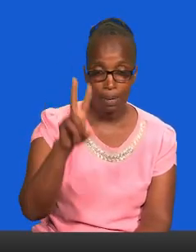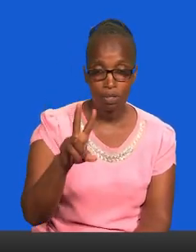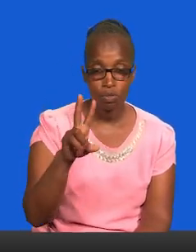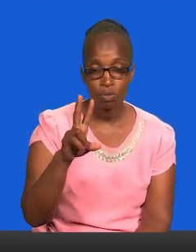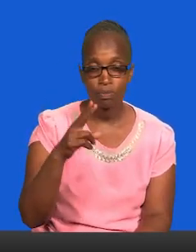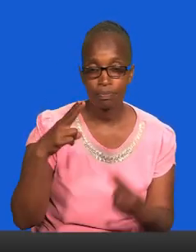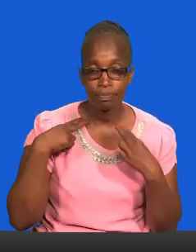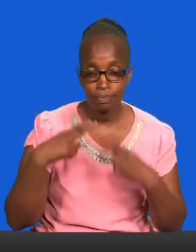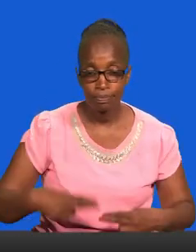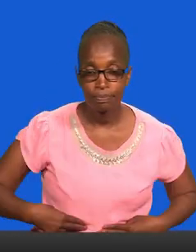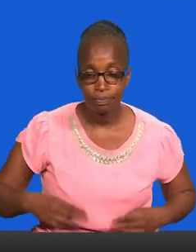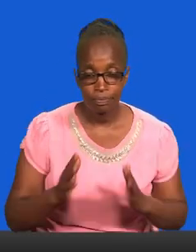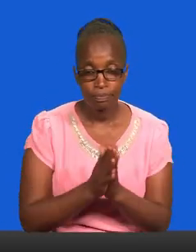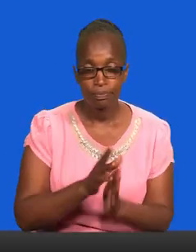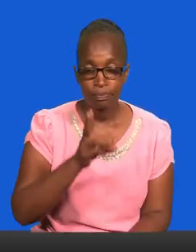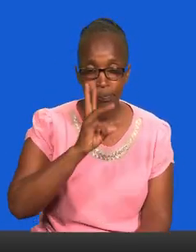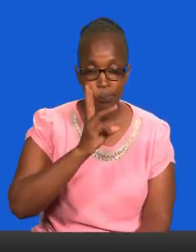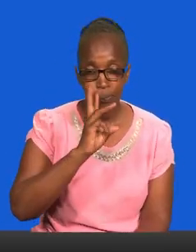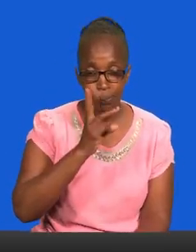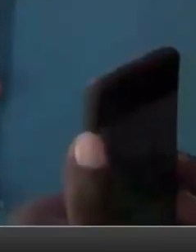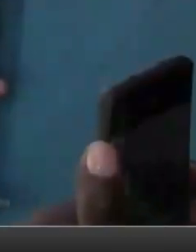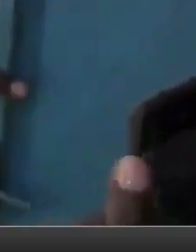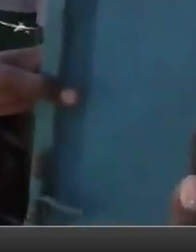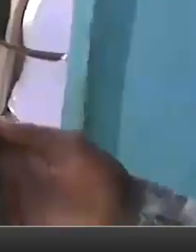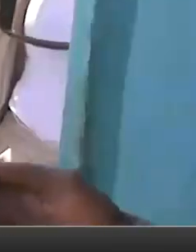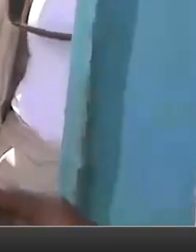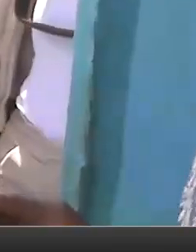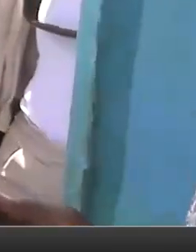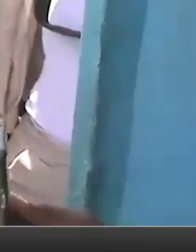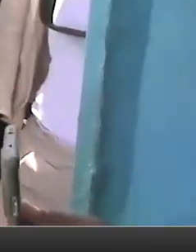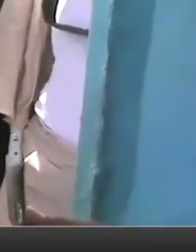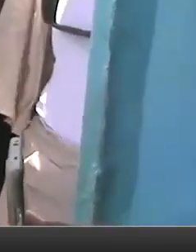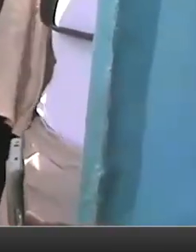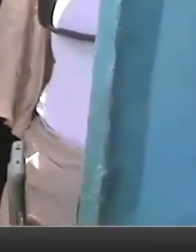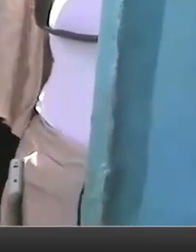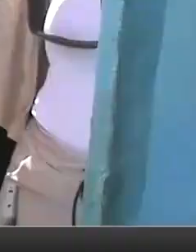two, health and water.